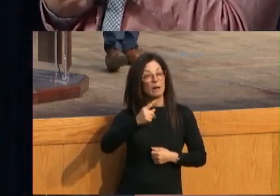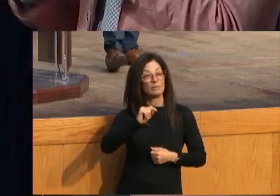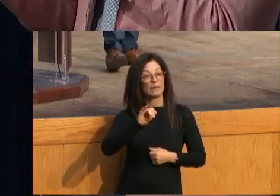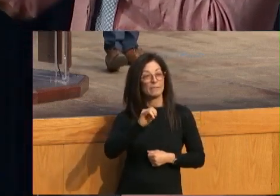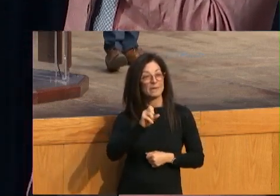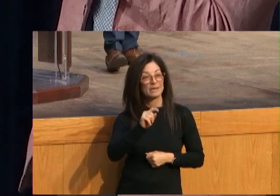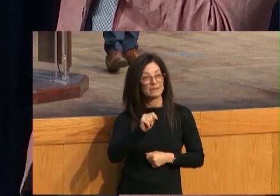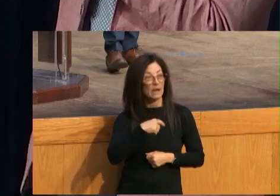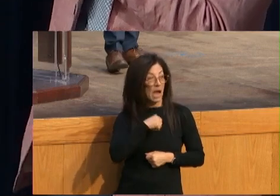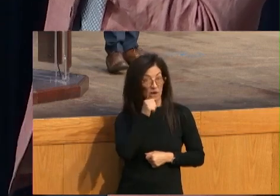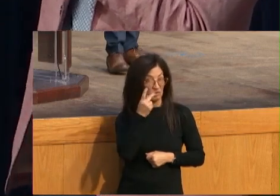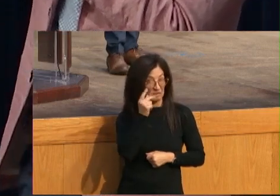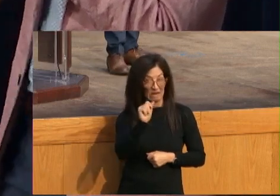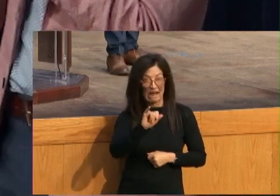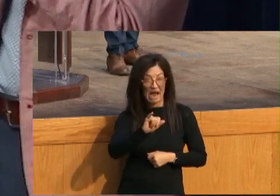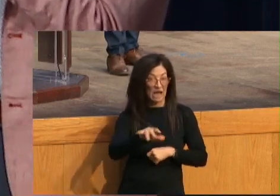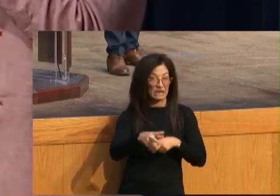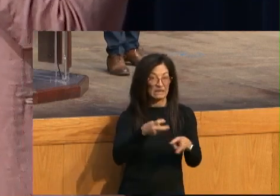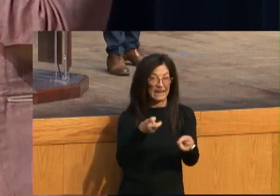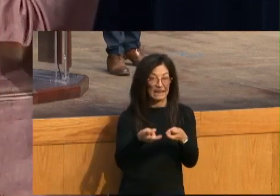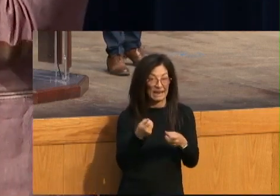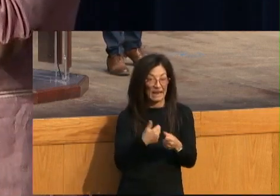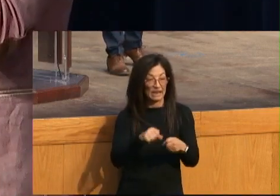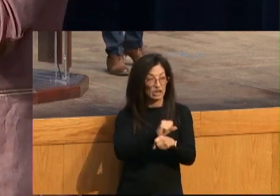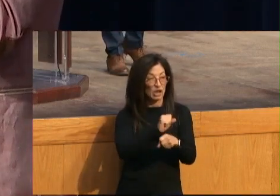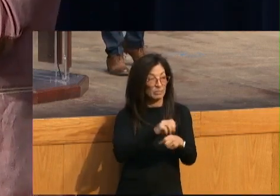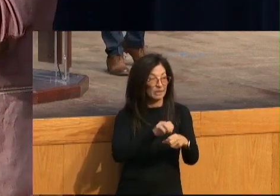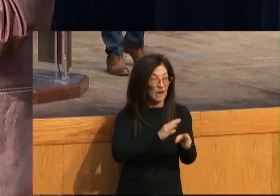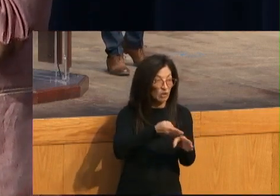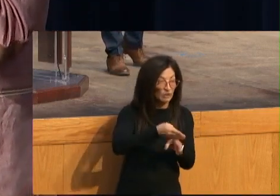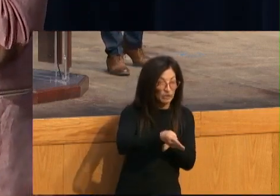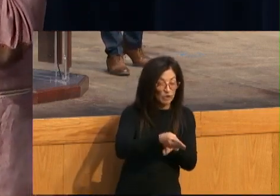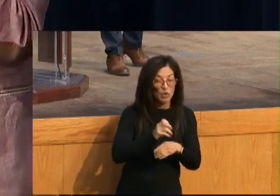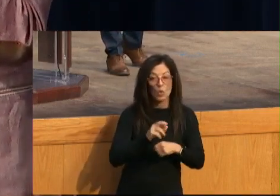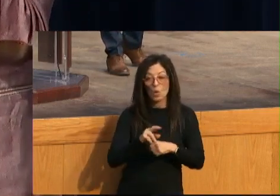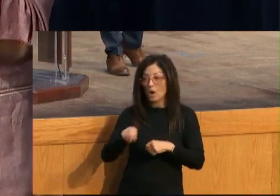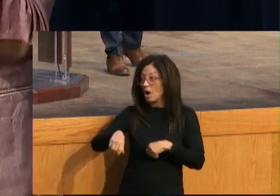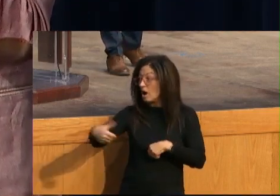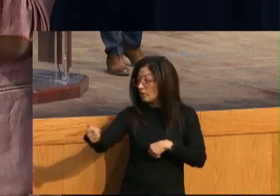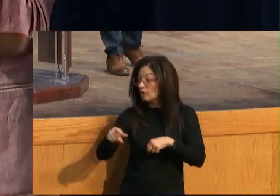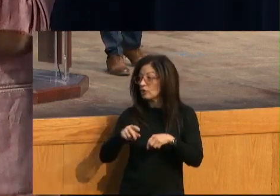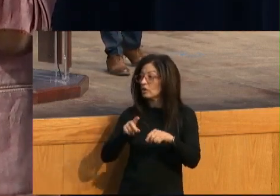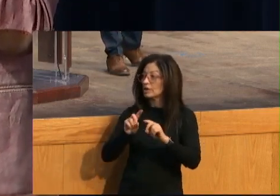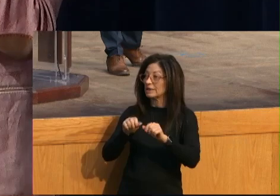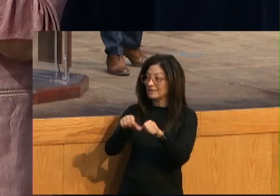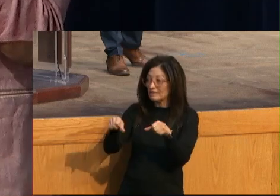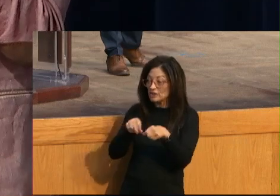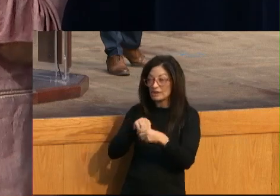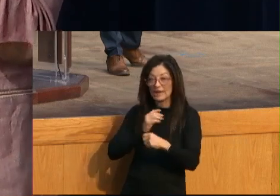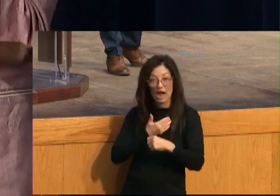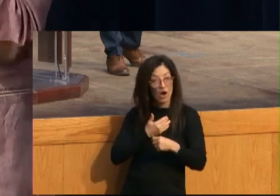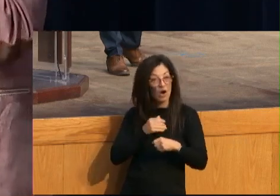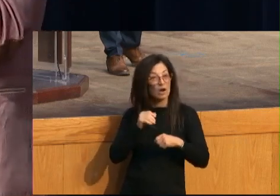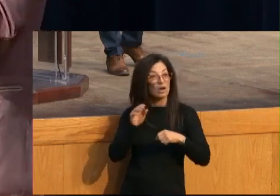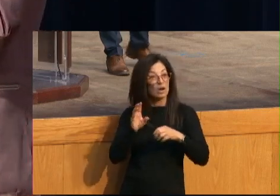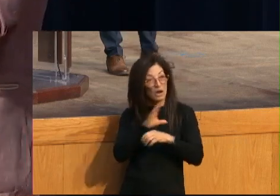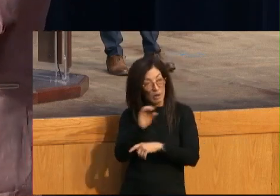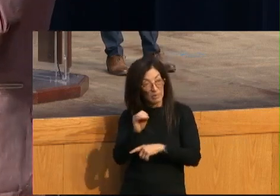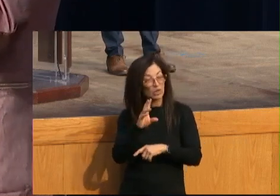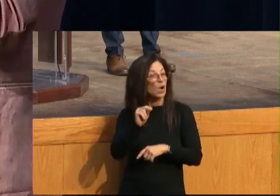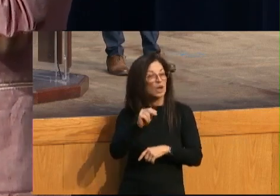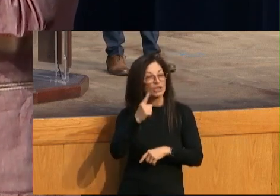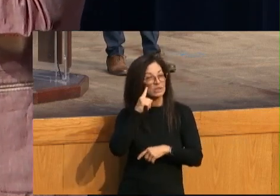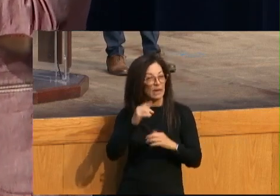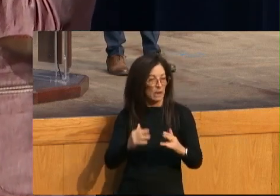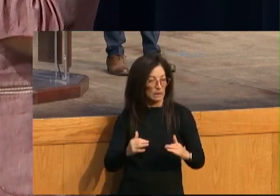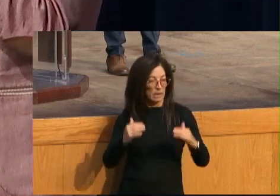see AI taking any of the jobs in our division, for instance, or even in the other divisions in our company. I see it accelerating them. So I